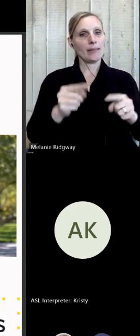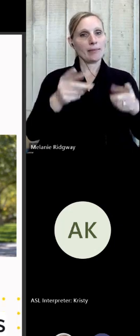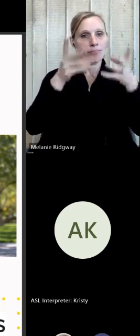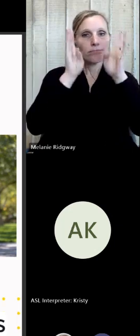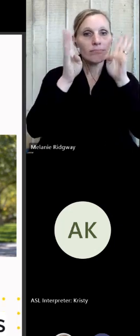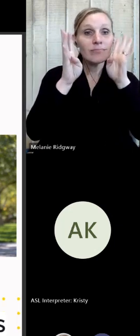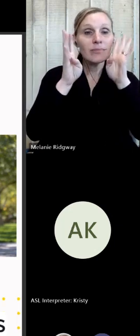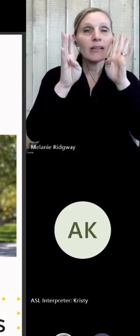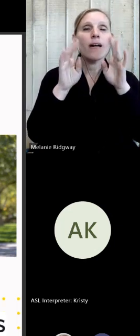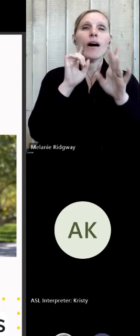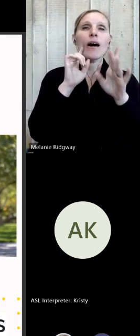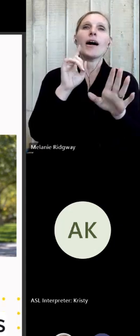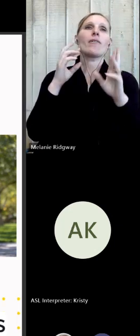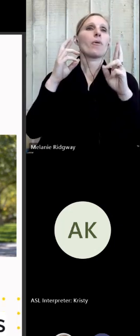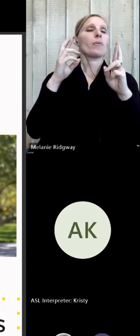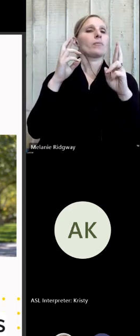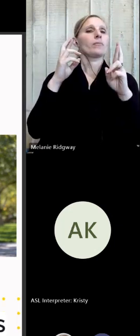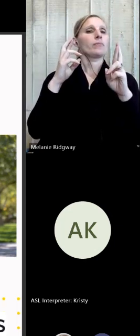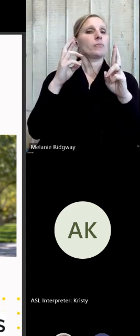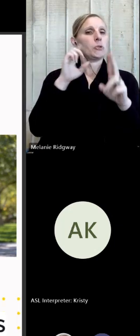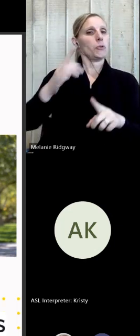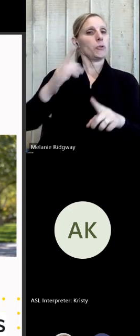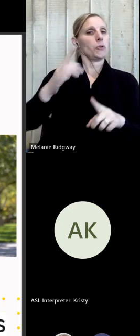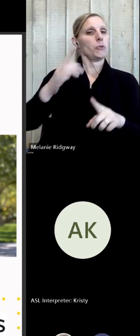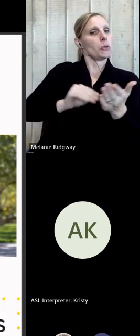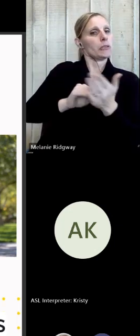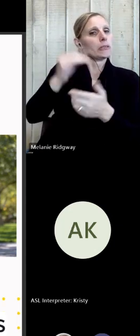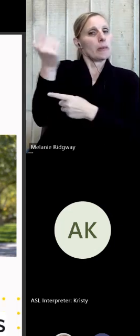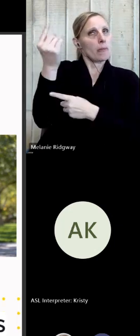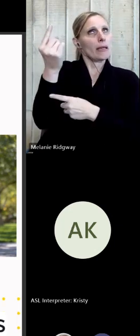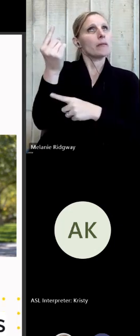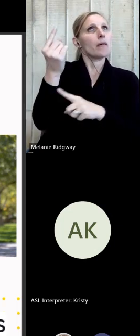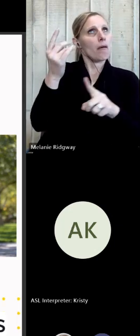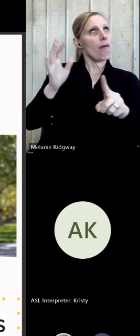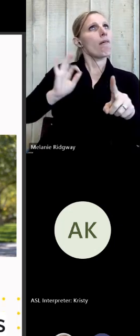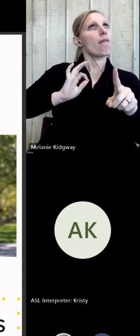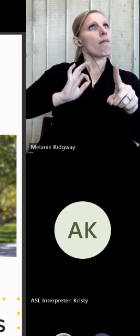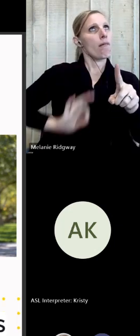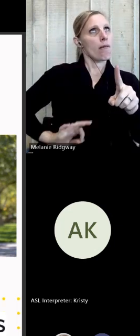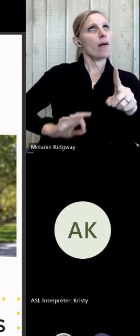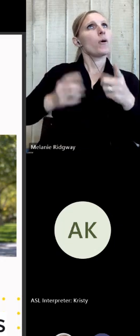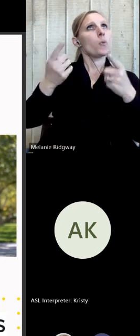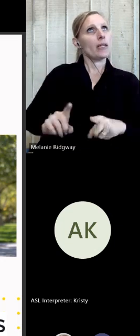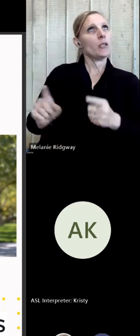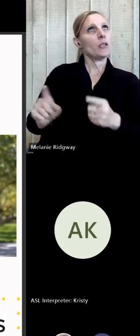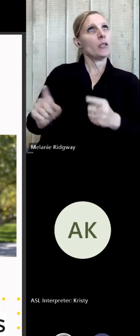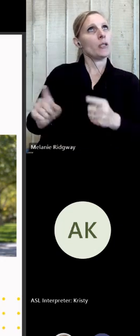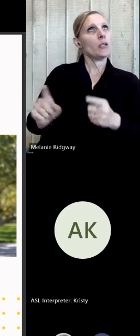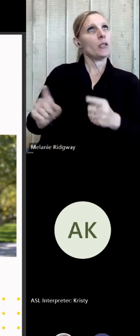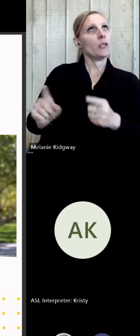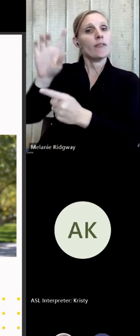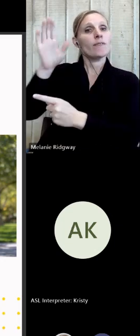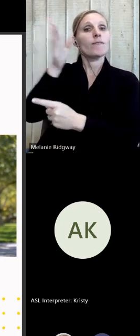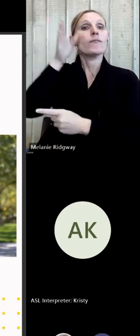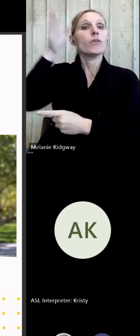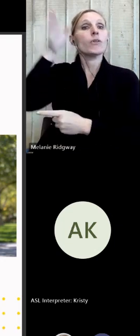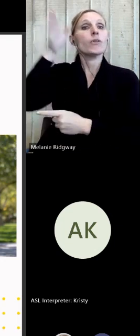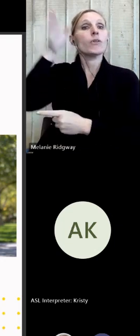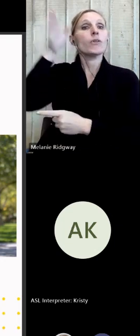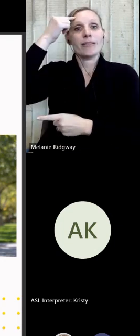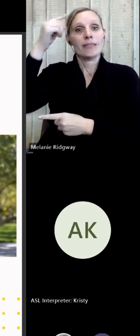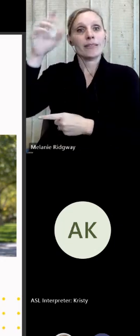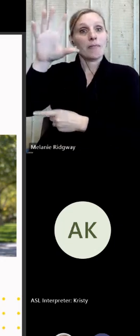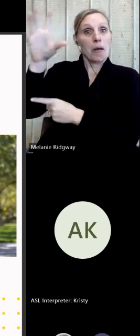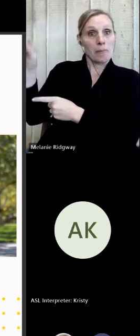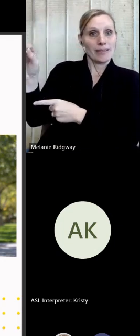be valuable as you start to speak with employers.